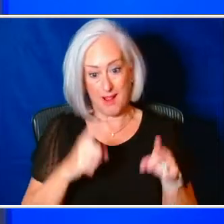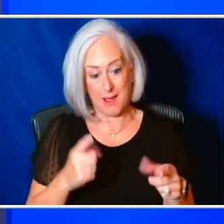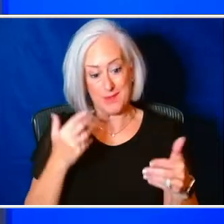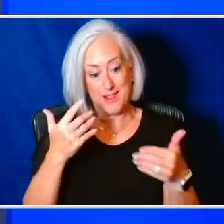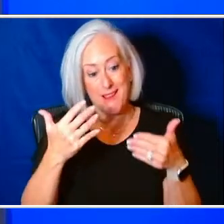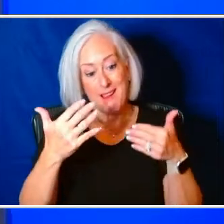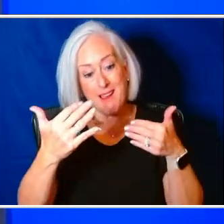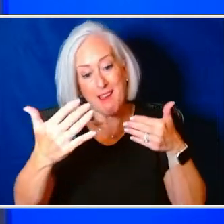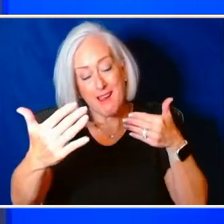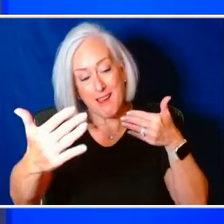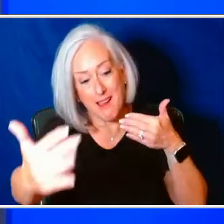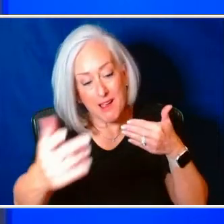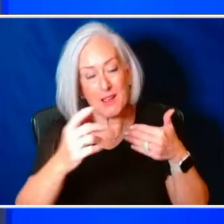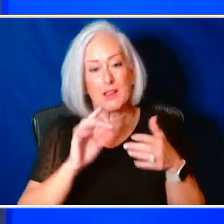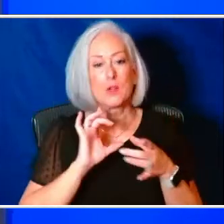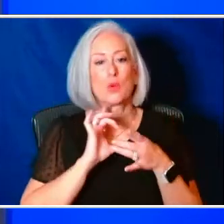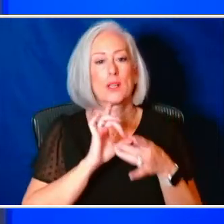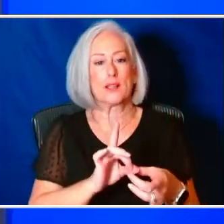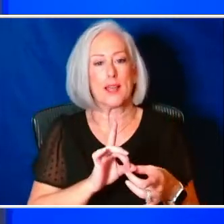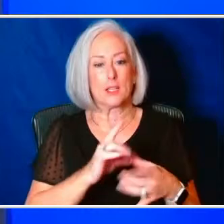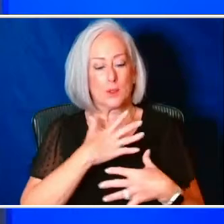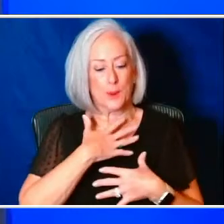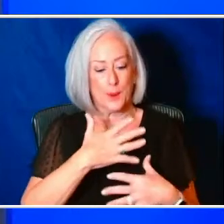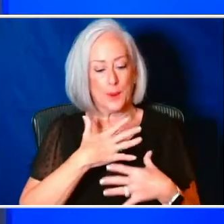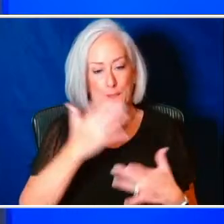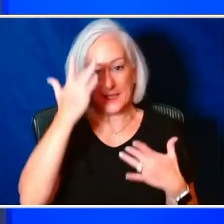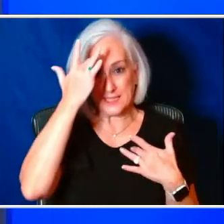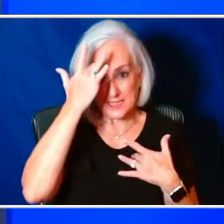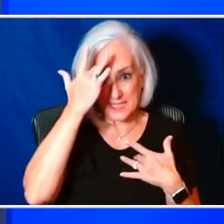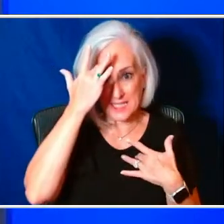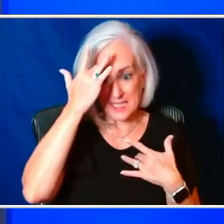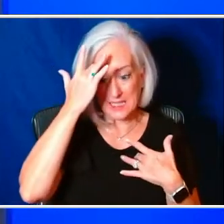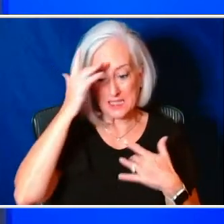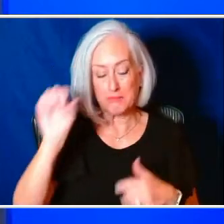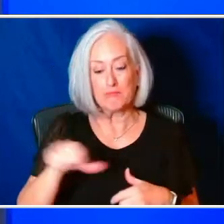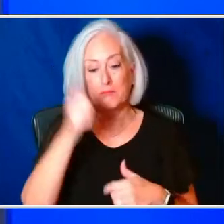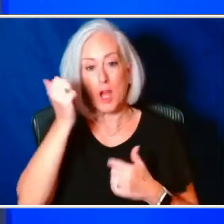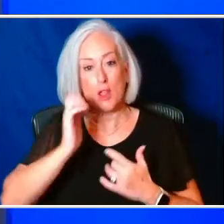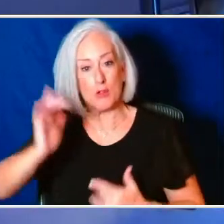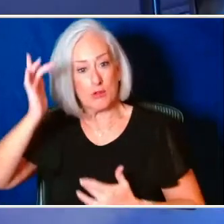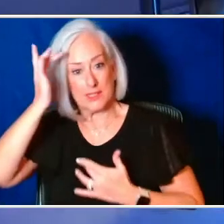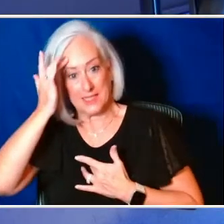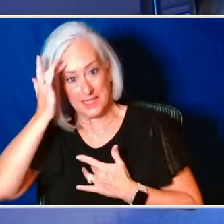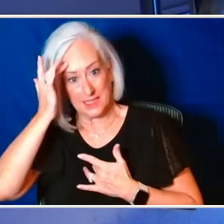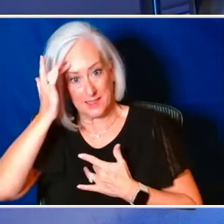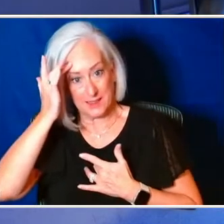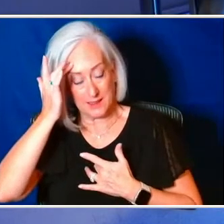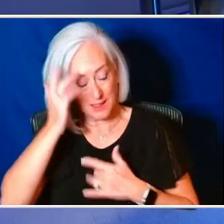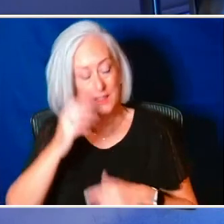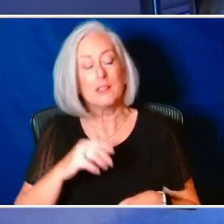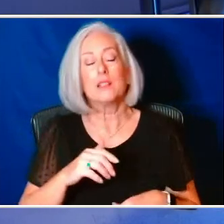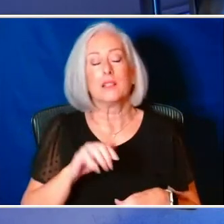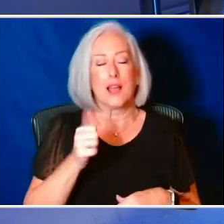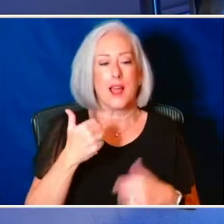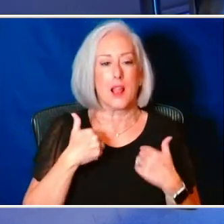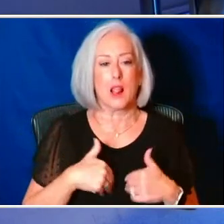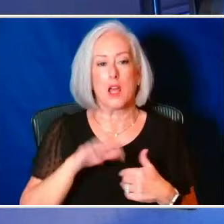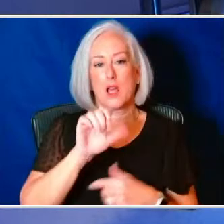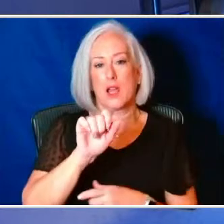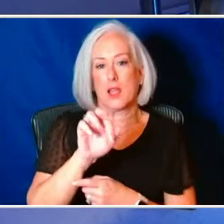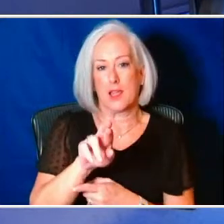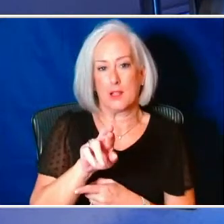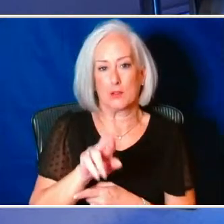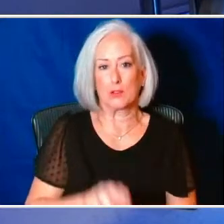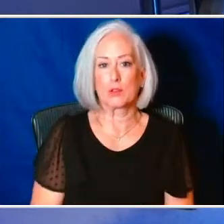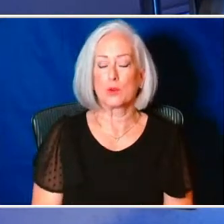respiratory disease, illnesses, as well as potential risk for lung cancer. So that's a pretty big study and a pretty big